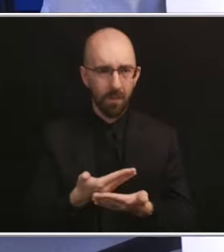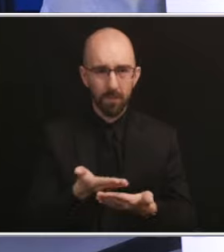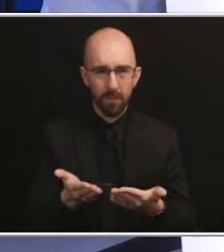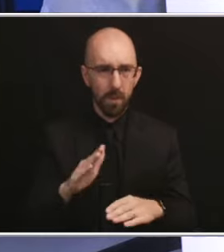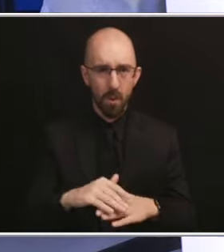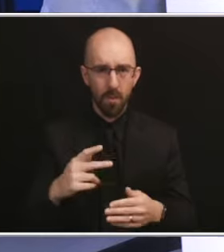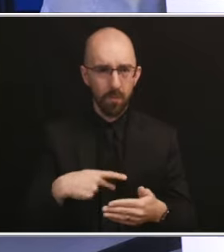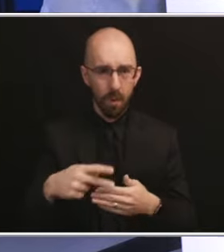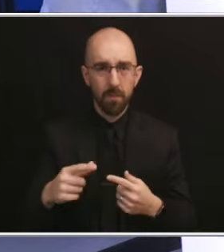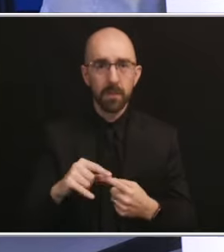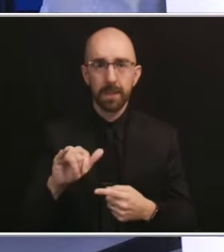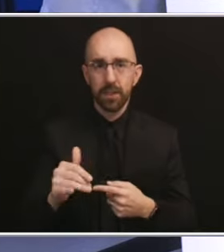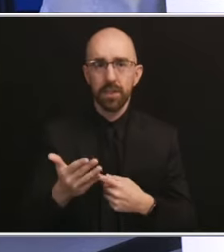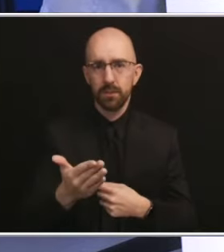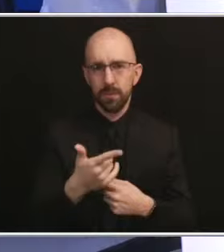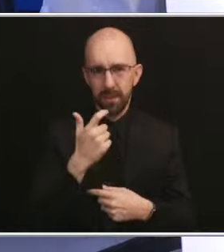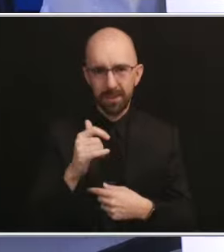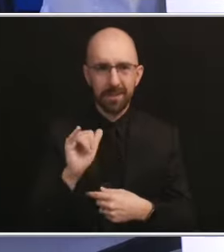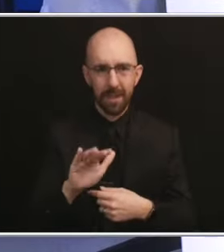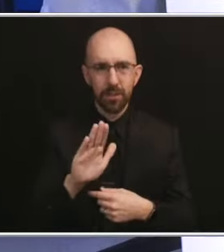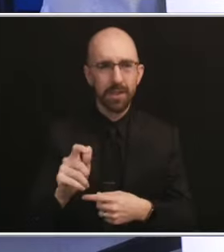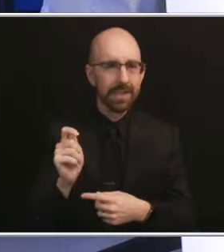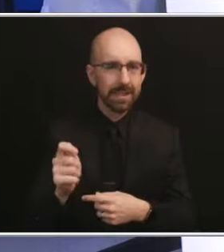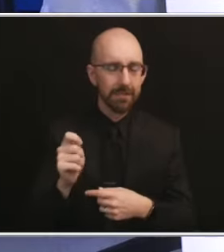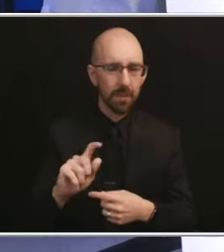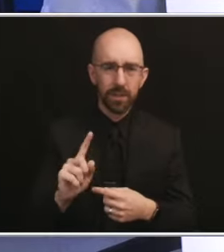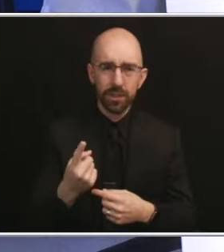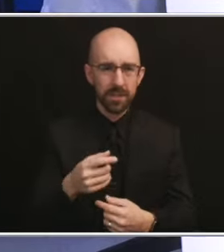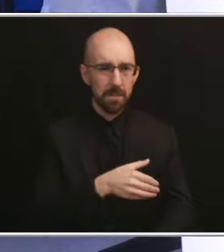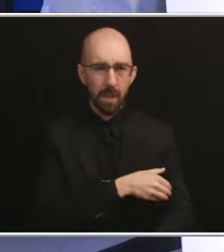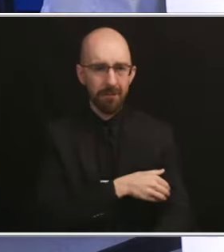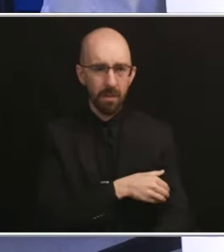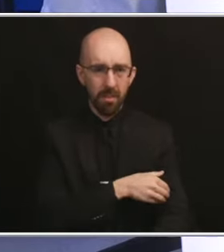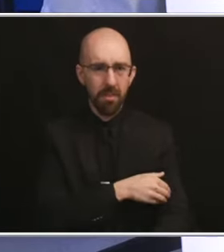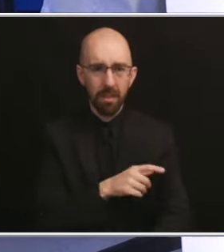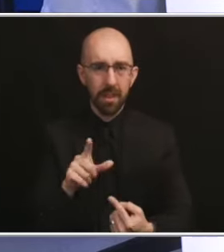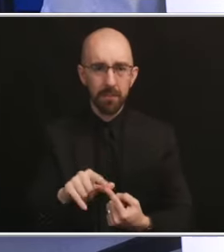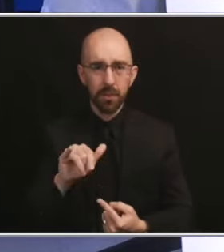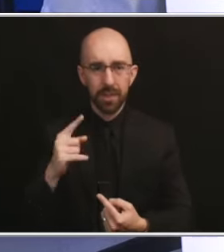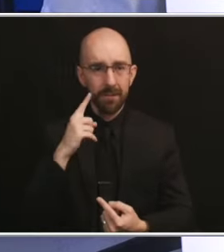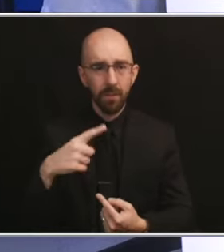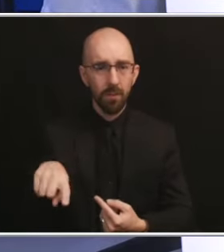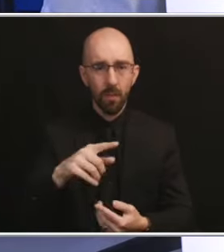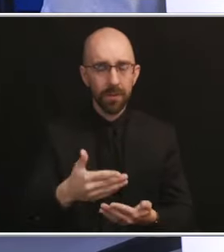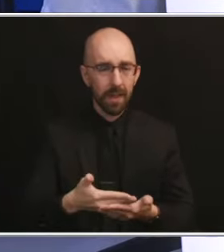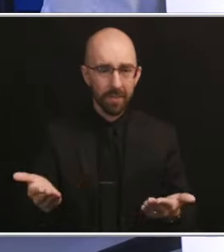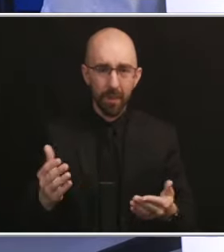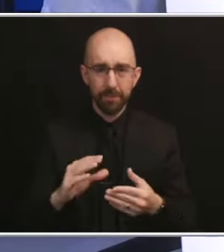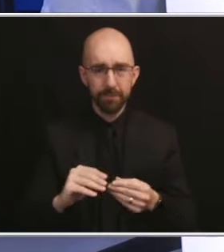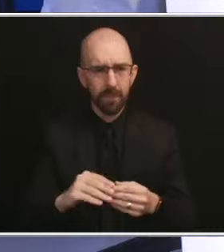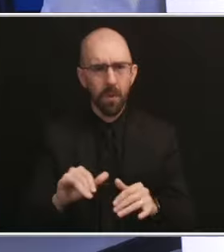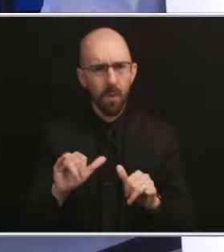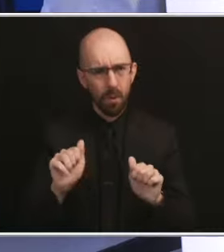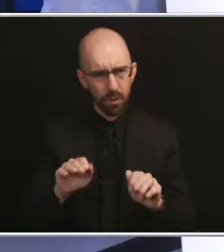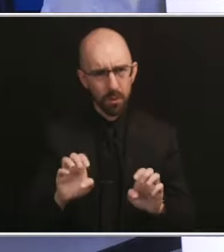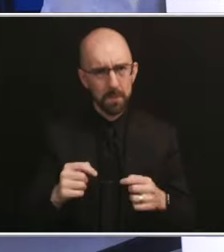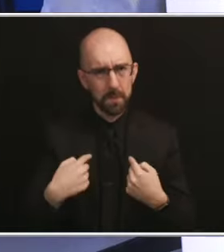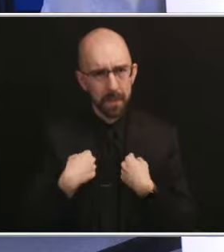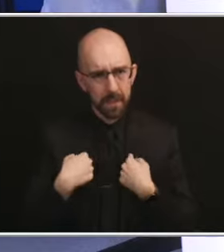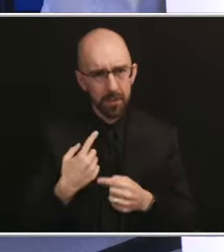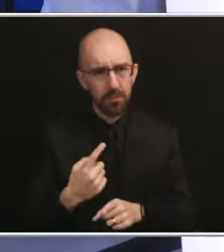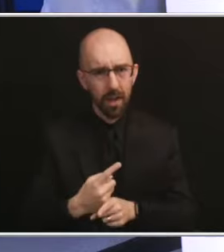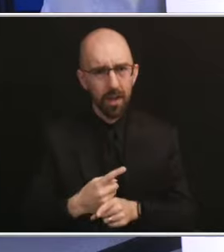especially you, because that's your testimony is just powerful. Thank you. Especially to those out there who say, oh, that could be me, right? Oh, that could